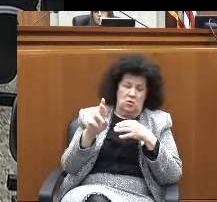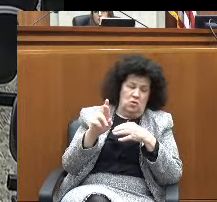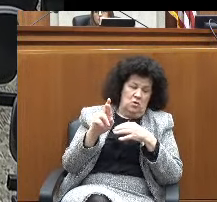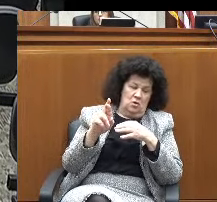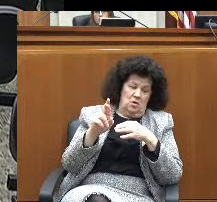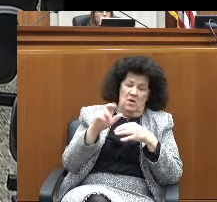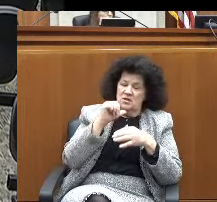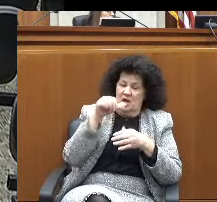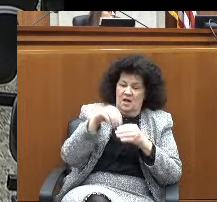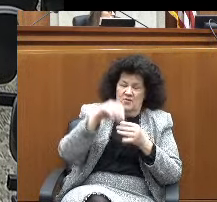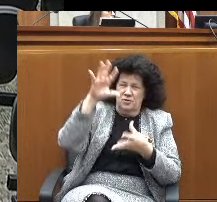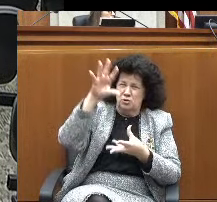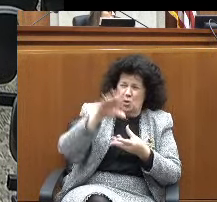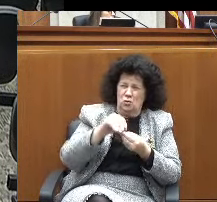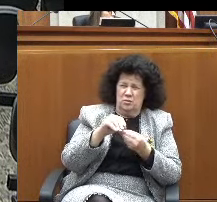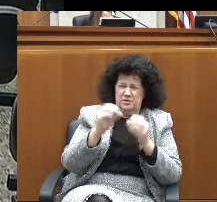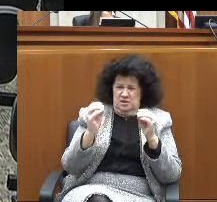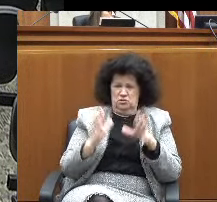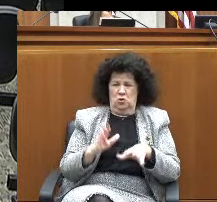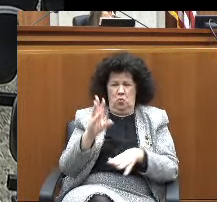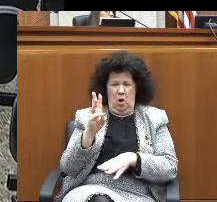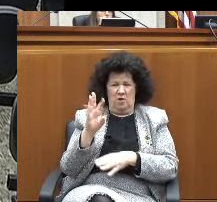in the total teacher workforce?